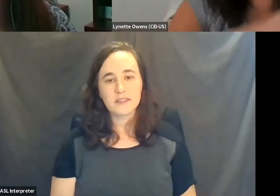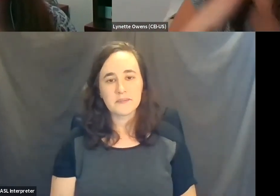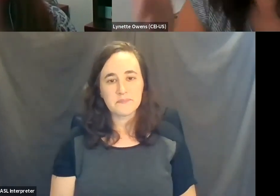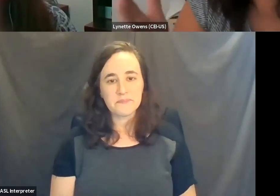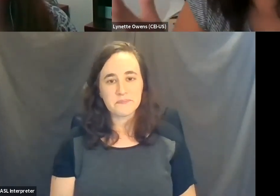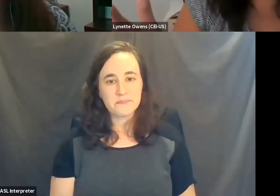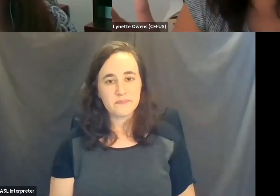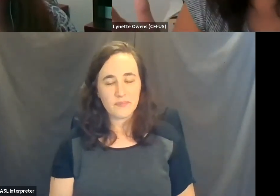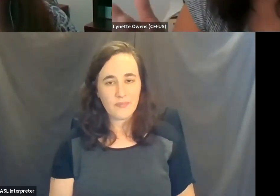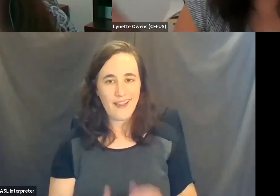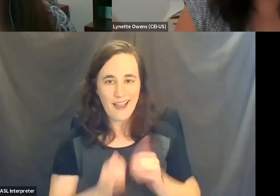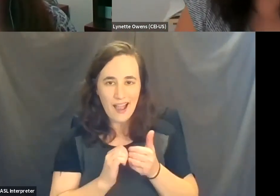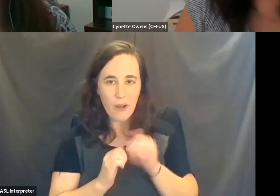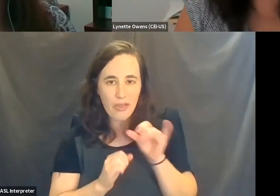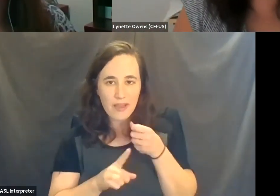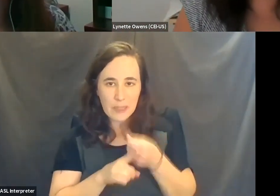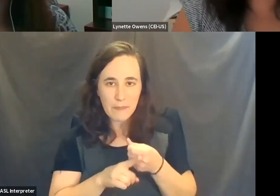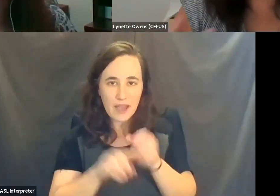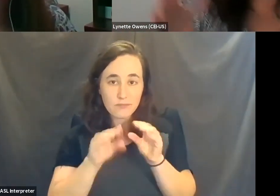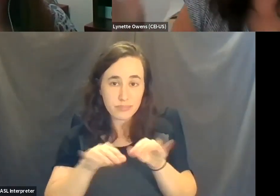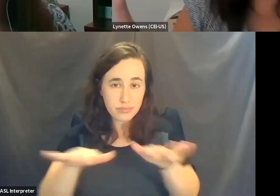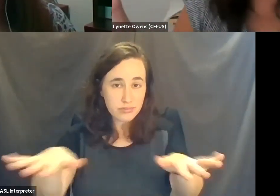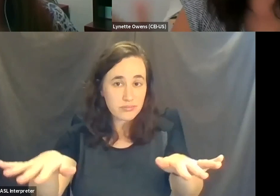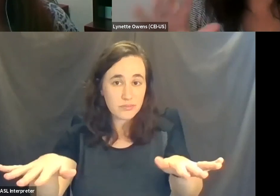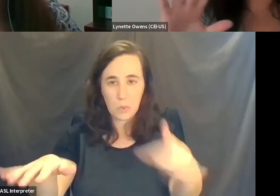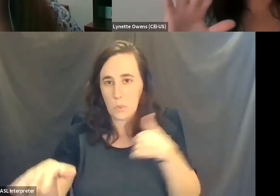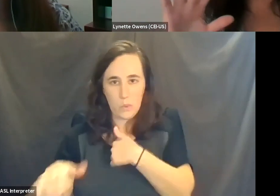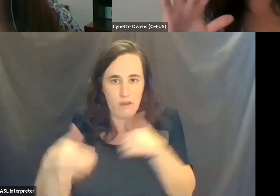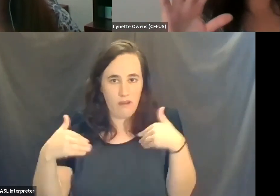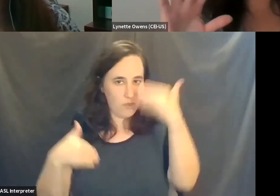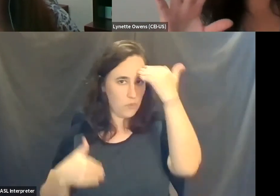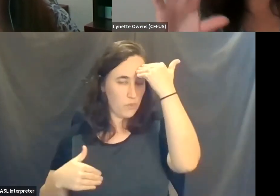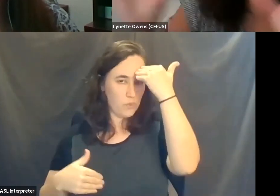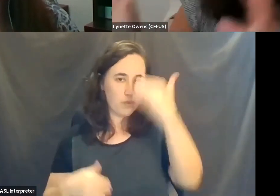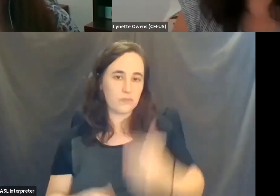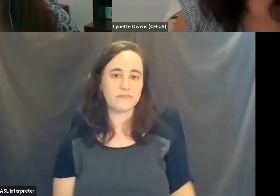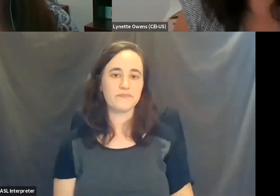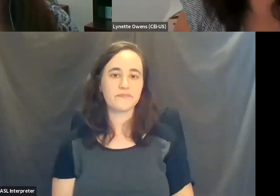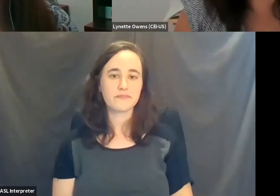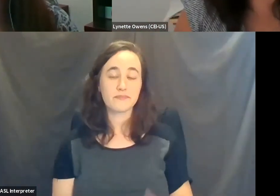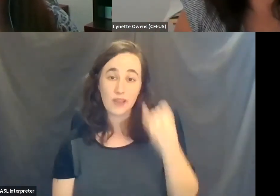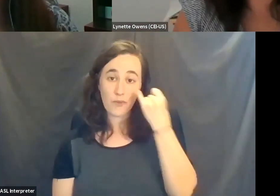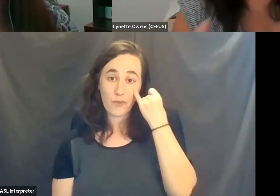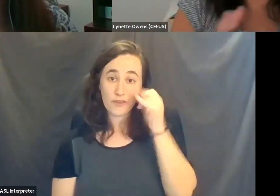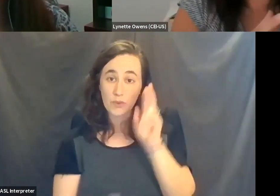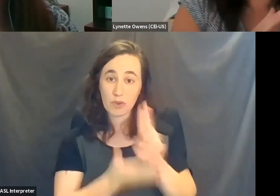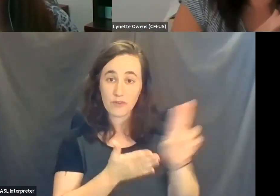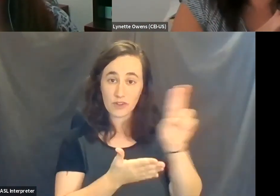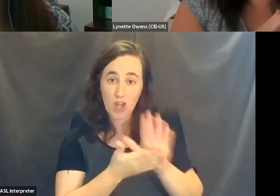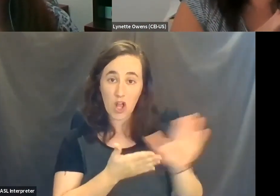the ripple effect we don't even know yet. So if that's something that universities are no longer going to care